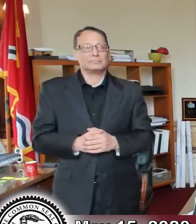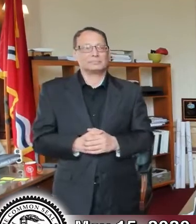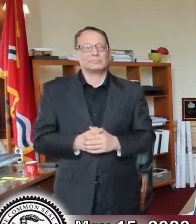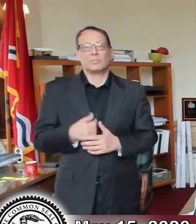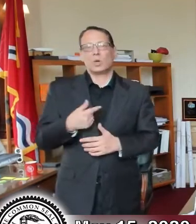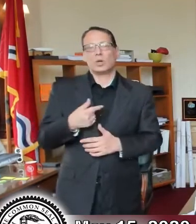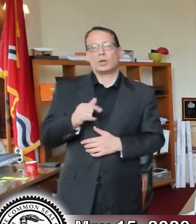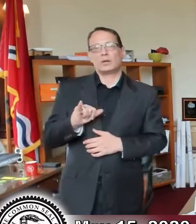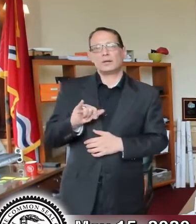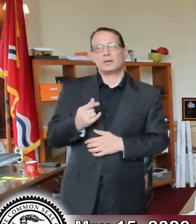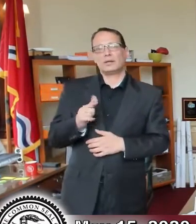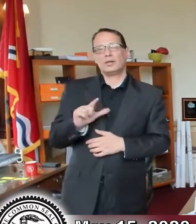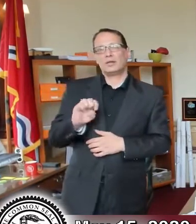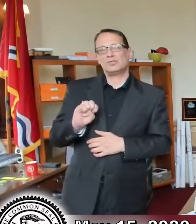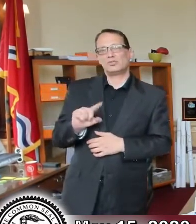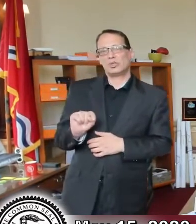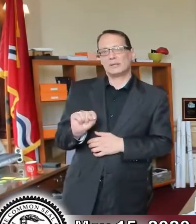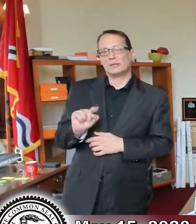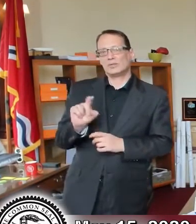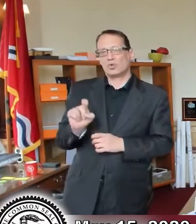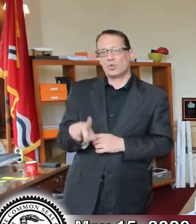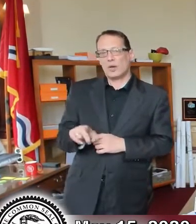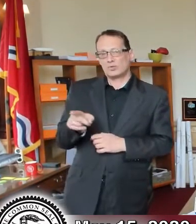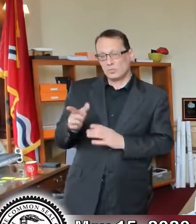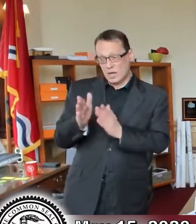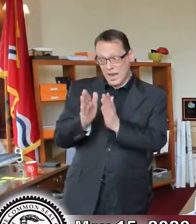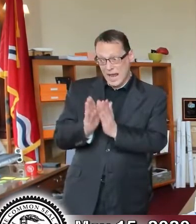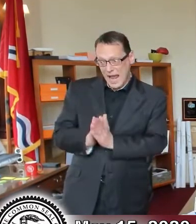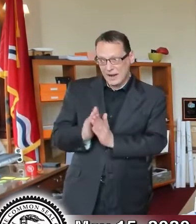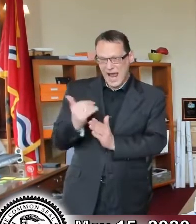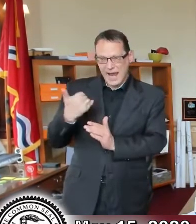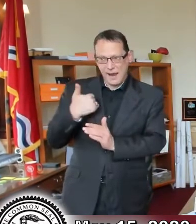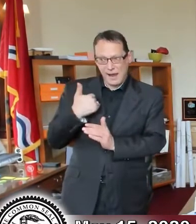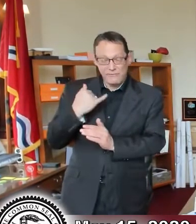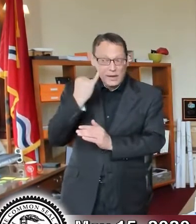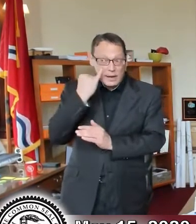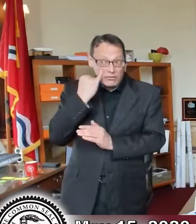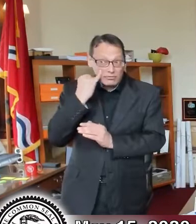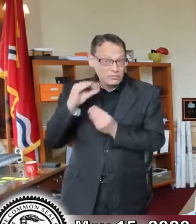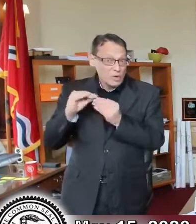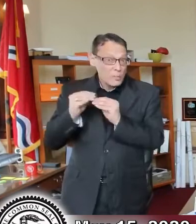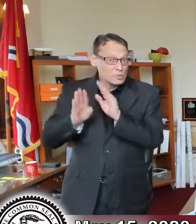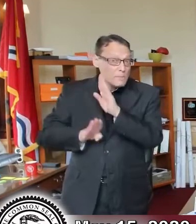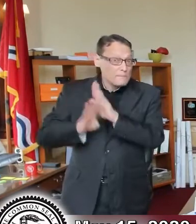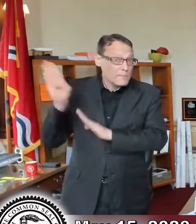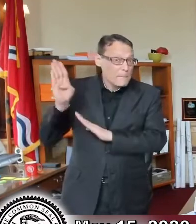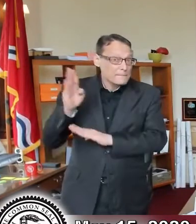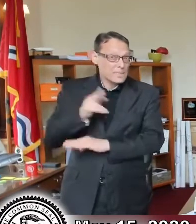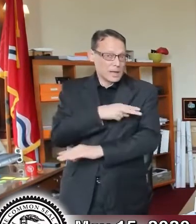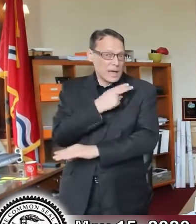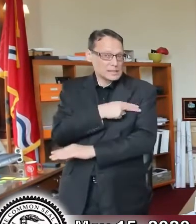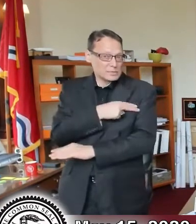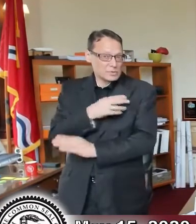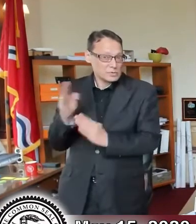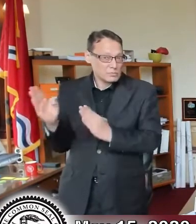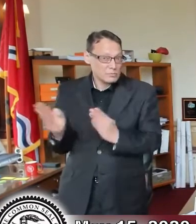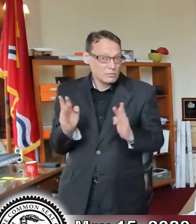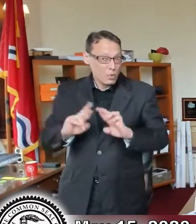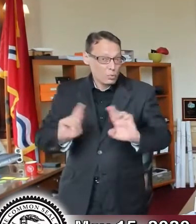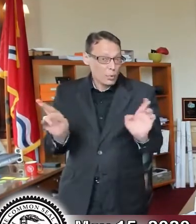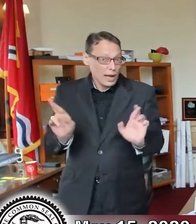Gidget's question is, are the hospitals prepared should we have another spike in cases? Hospitals are prepared.